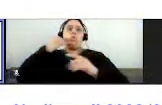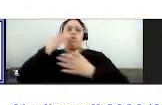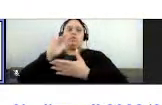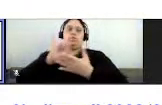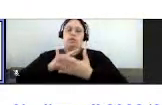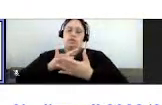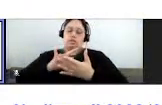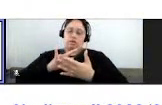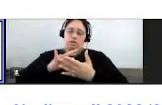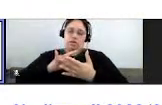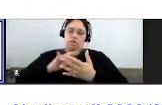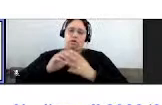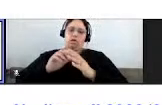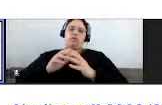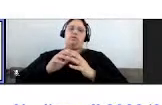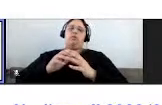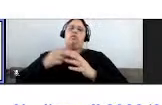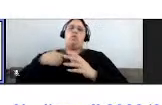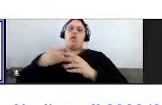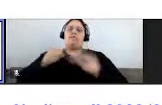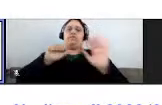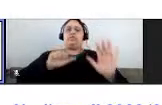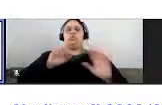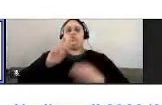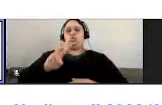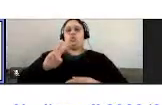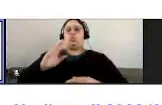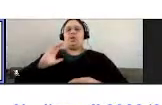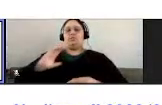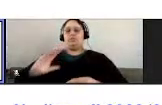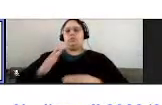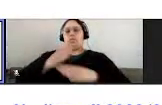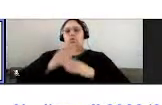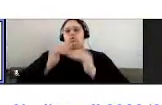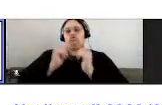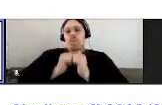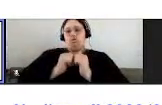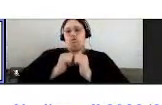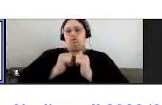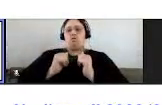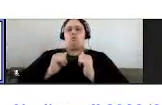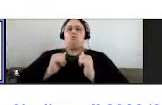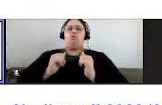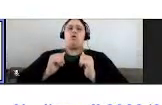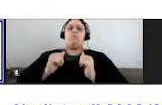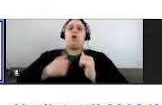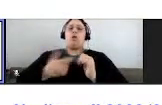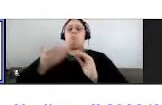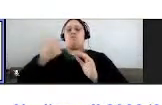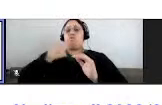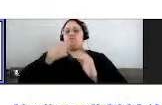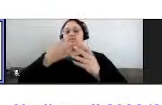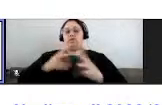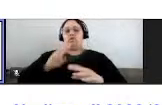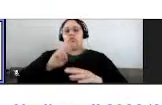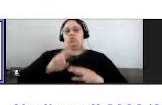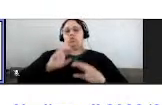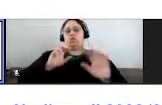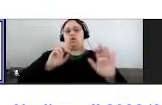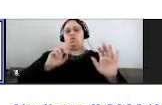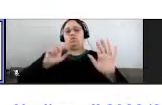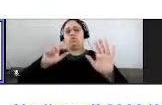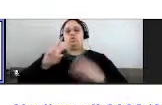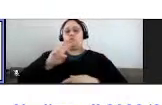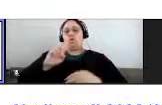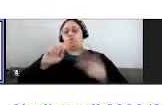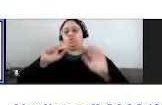agents. We've had 62 consumer workshops, and as previously mentioned, 207 guides